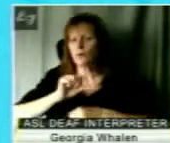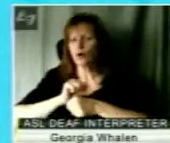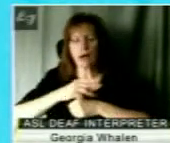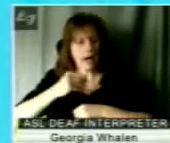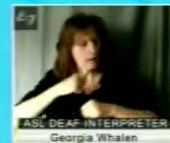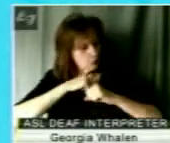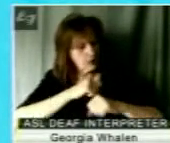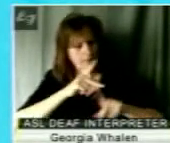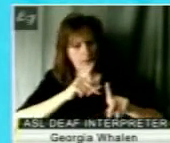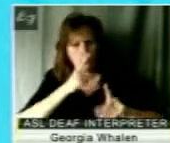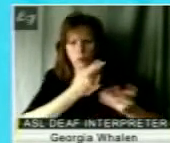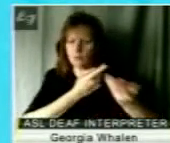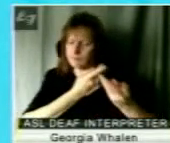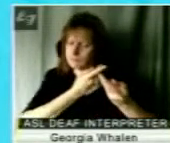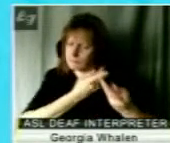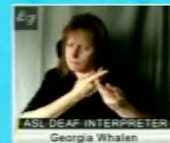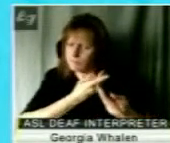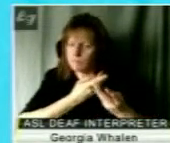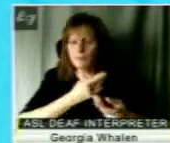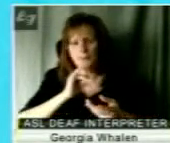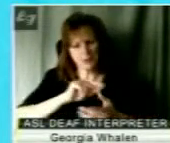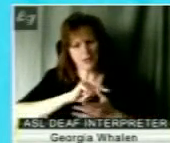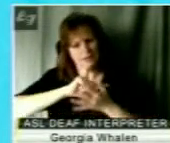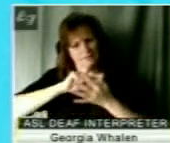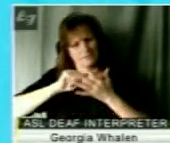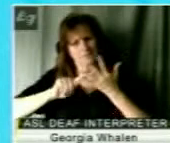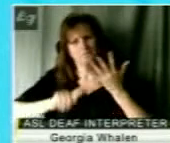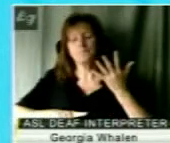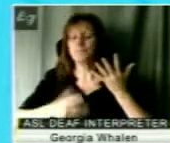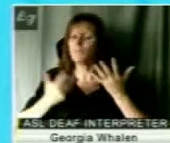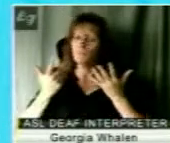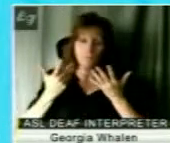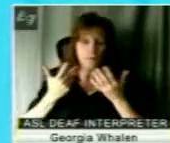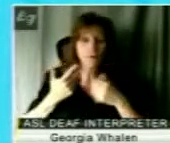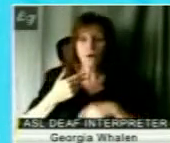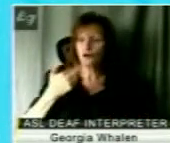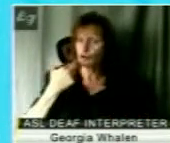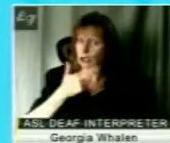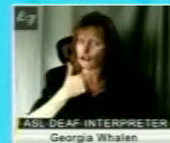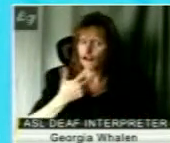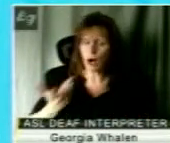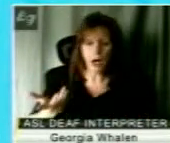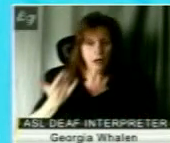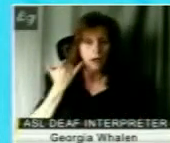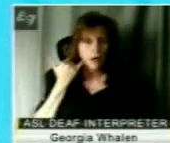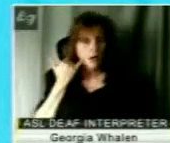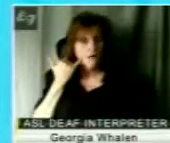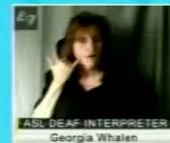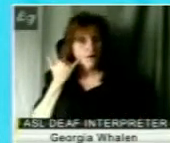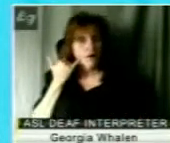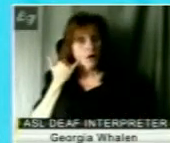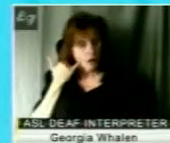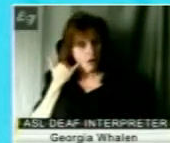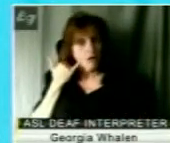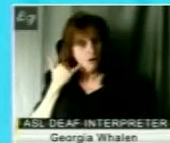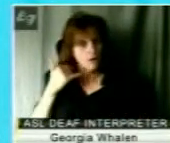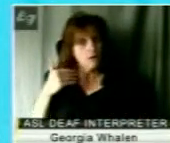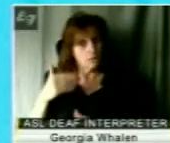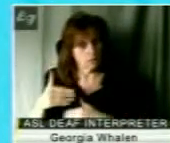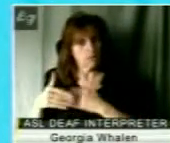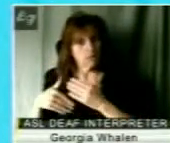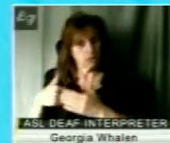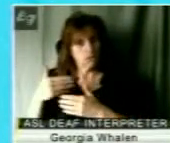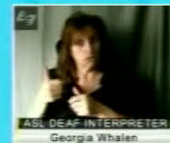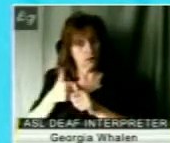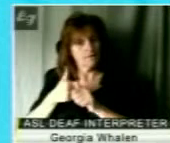of specific guidance, these are restaurants that were functioning well, and they will be able to reopen as they go